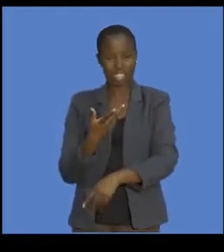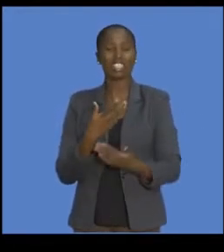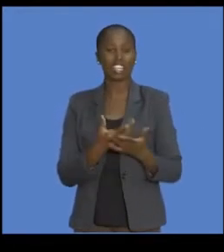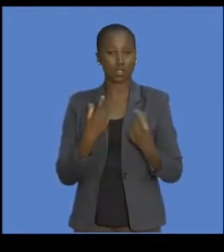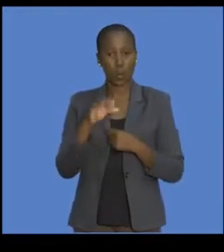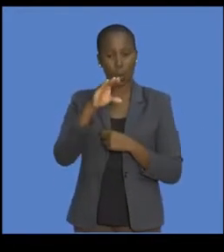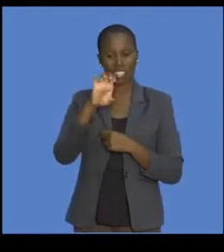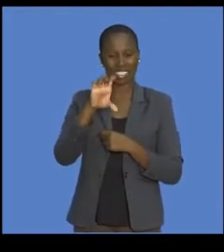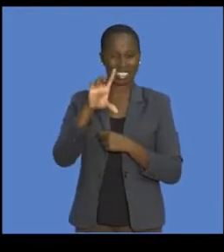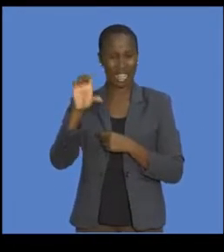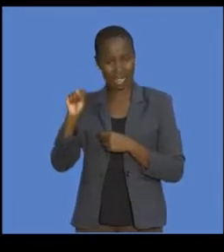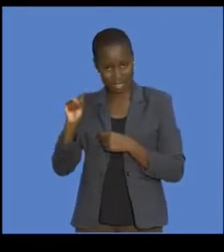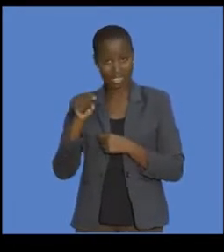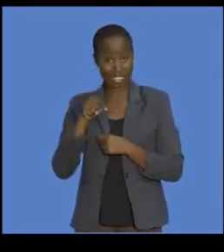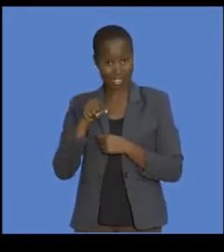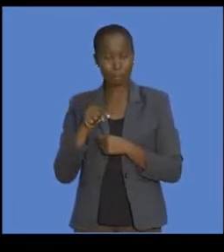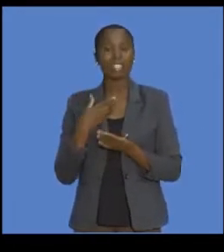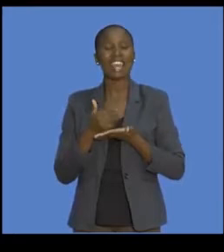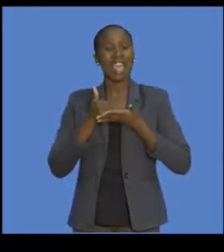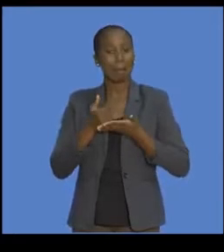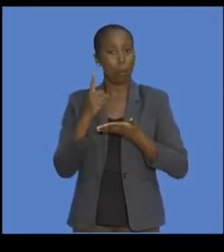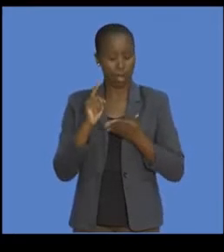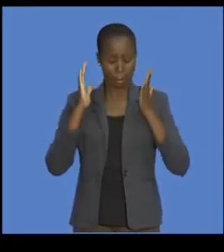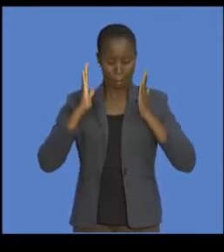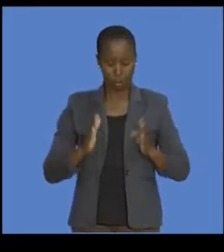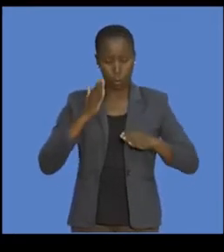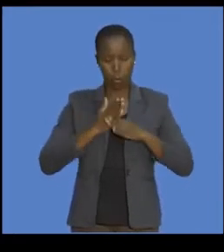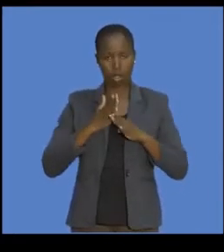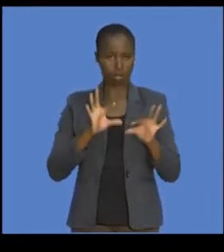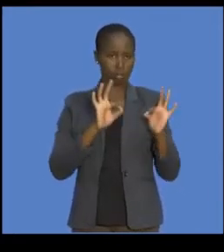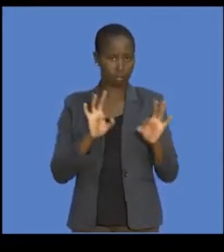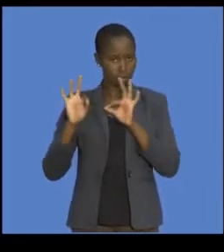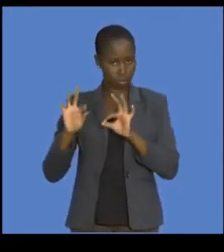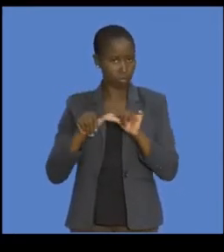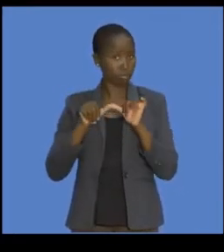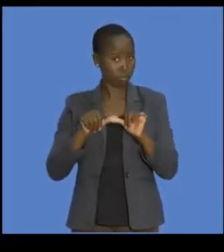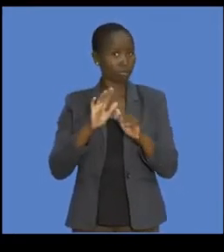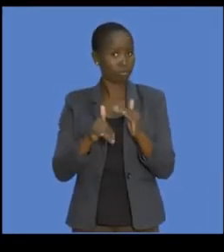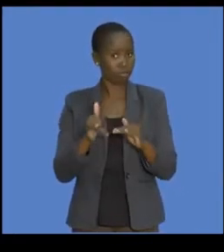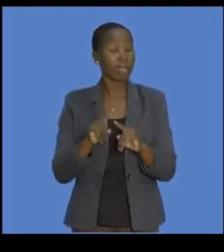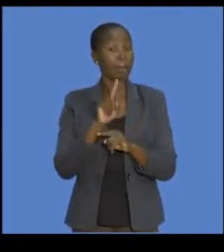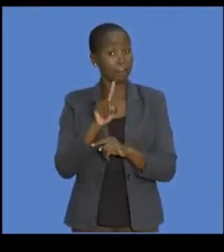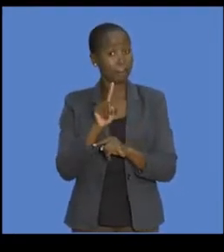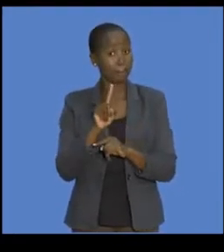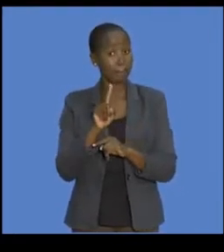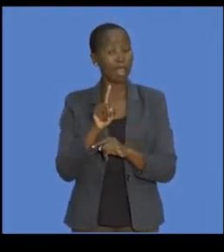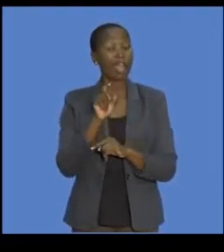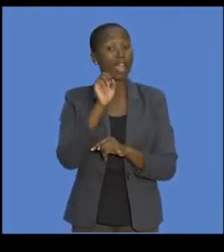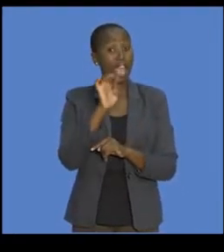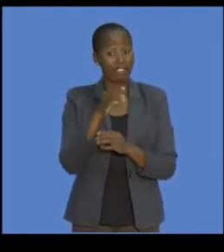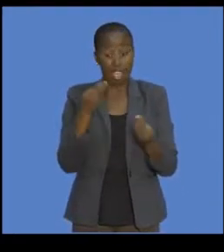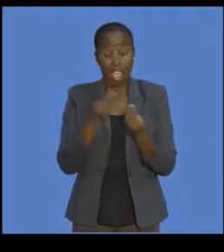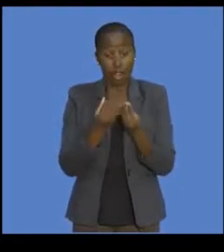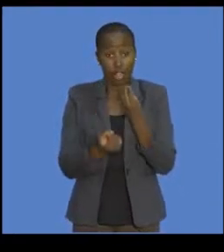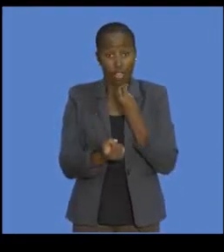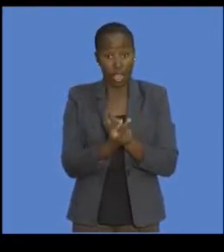Homeostasis enables the body to function efficiently despite changes that might occur in the